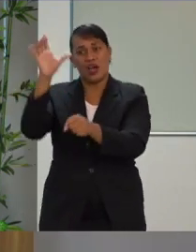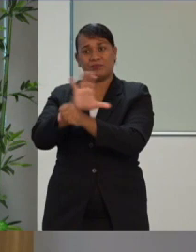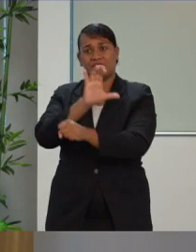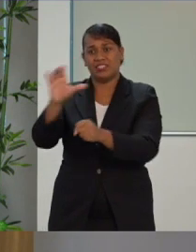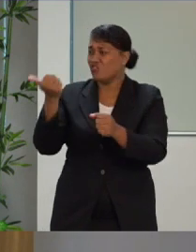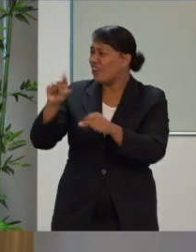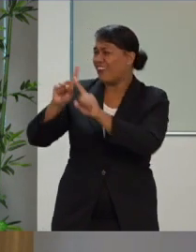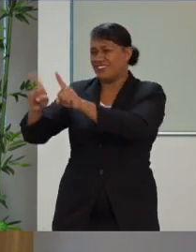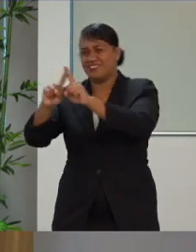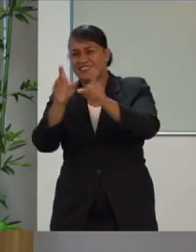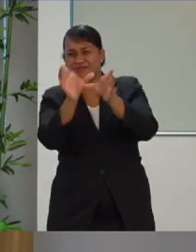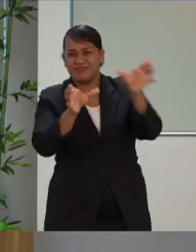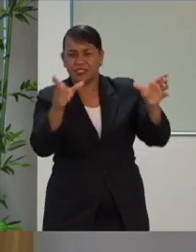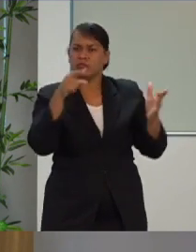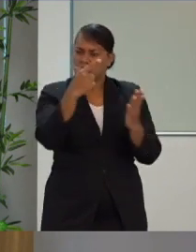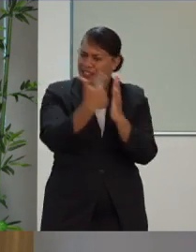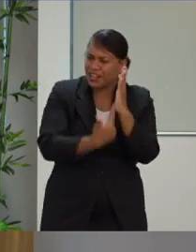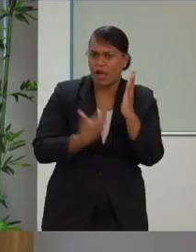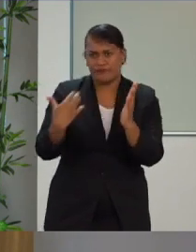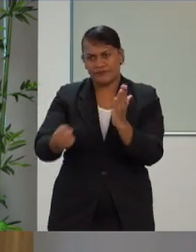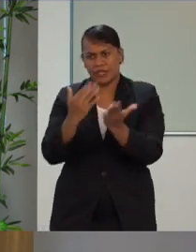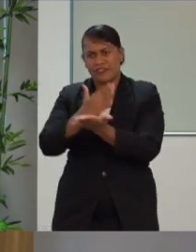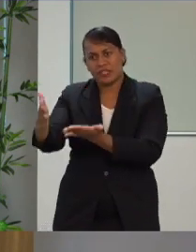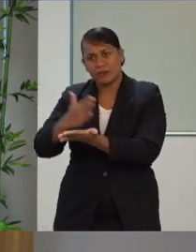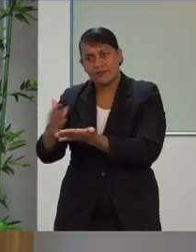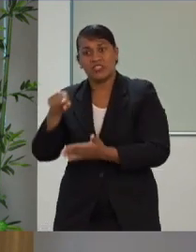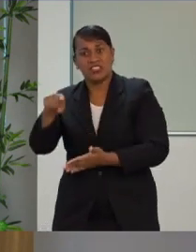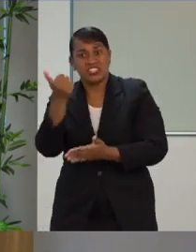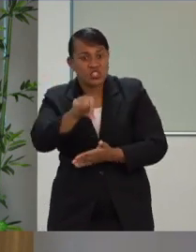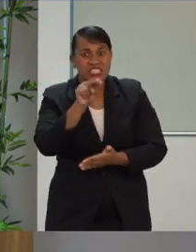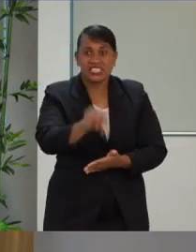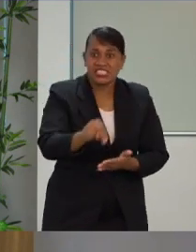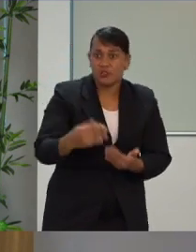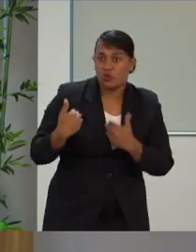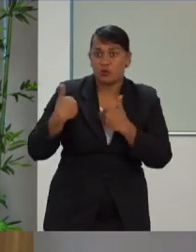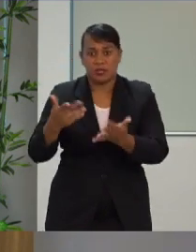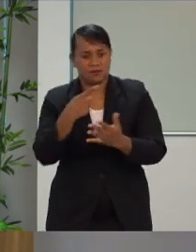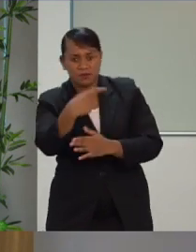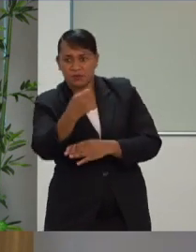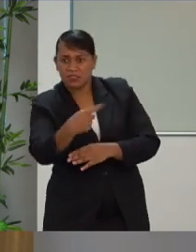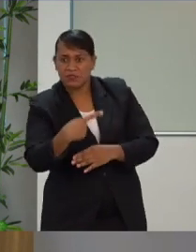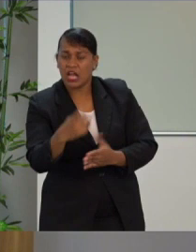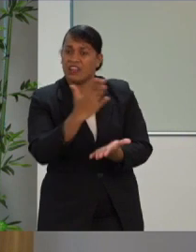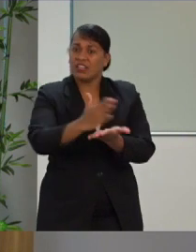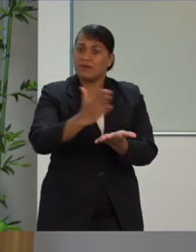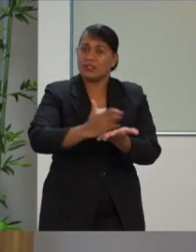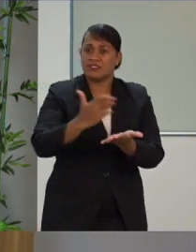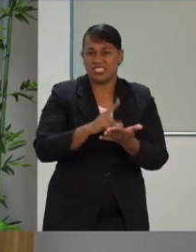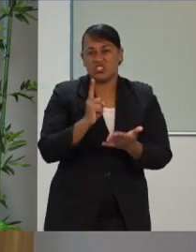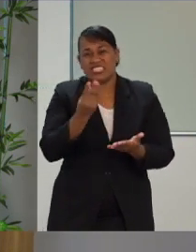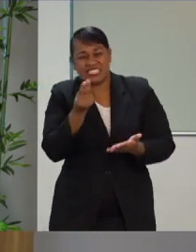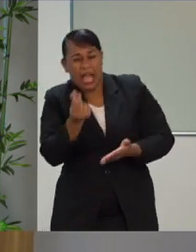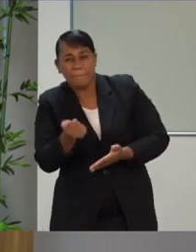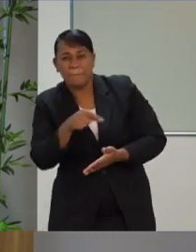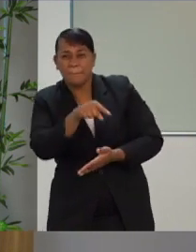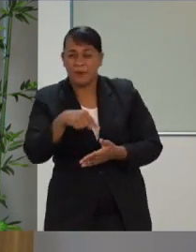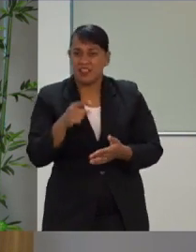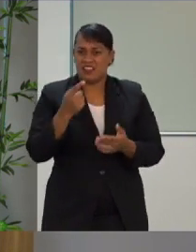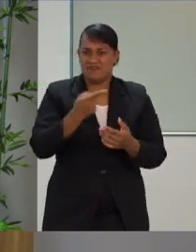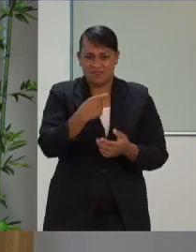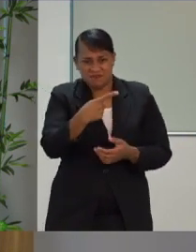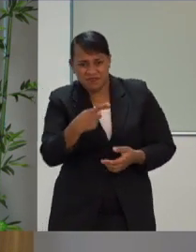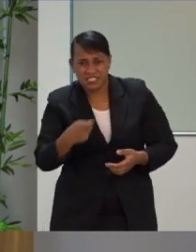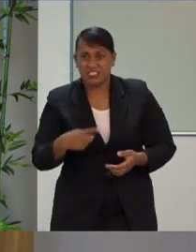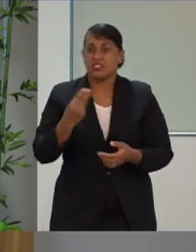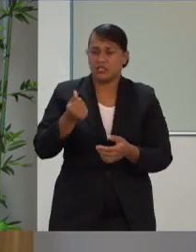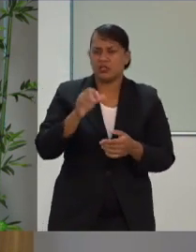should be getting the or passing on the benefits to the employees. So we're making some more changes in that respect. We have